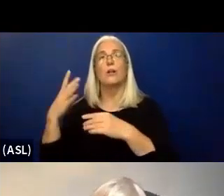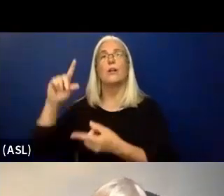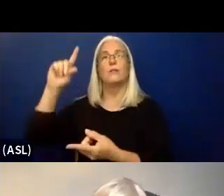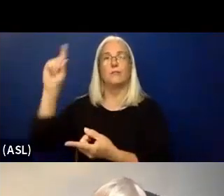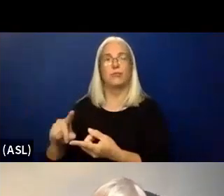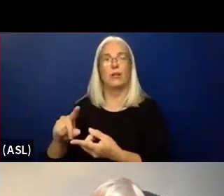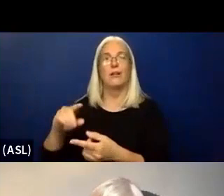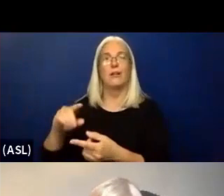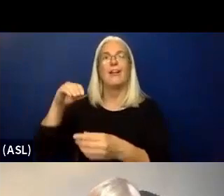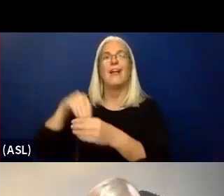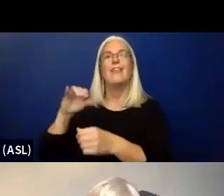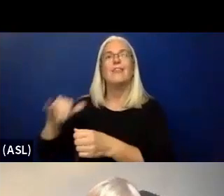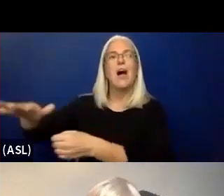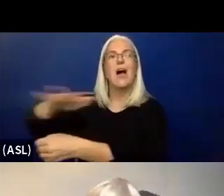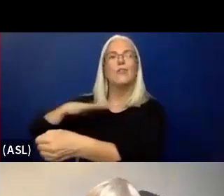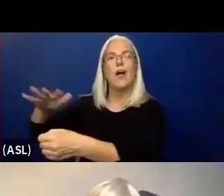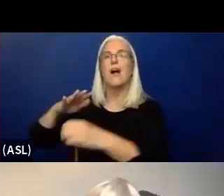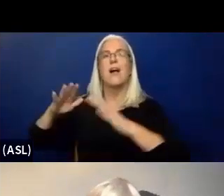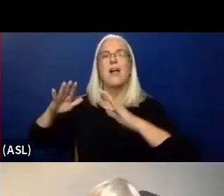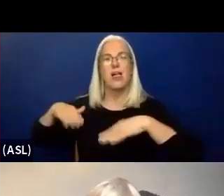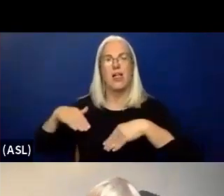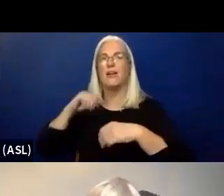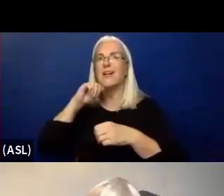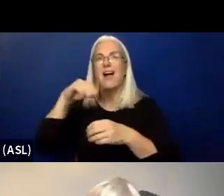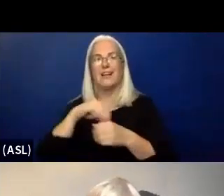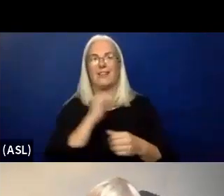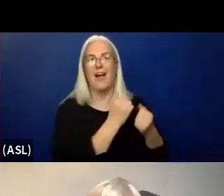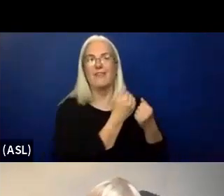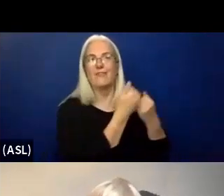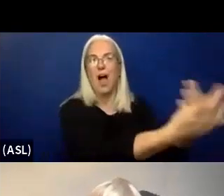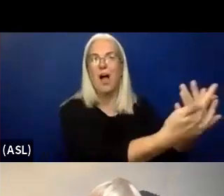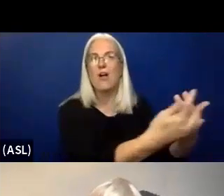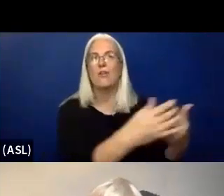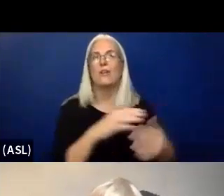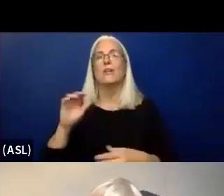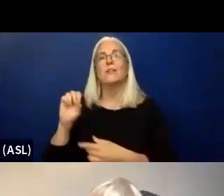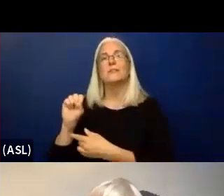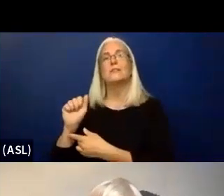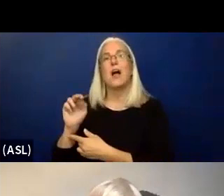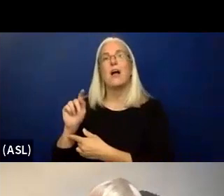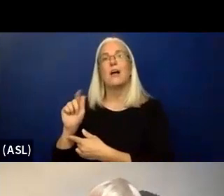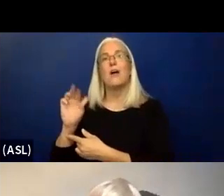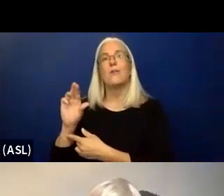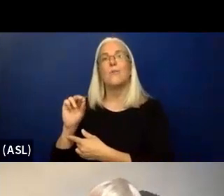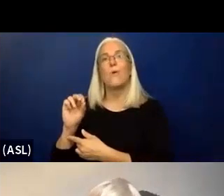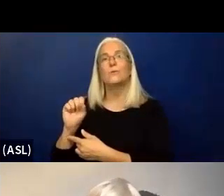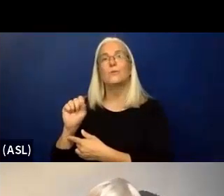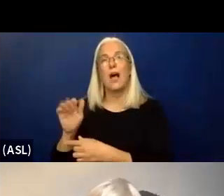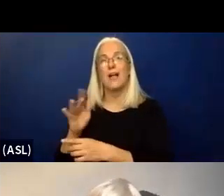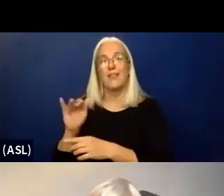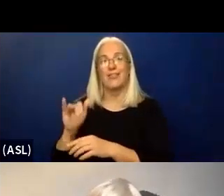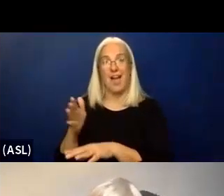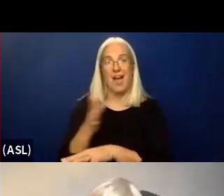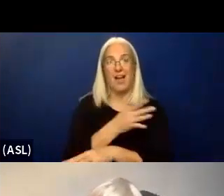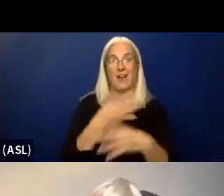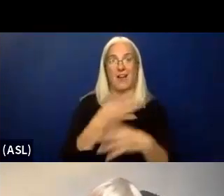mentioned earlier, the areas in Santa Rosa specifically cut out the areas that have been burned. So as we get deeper